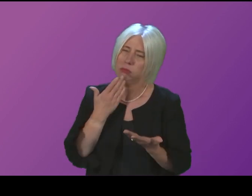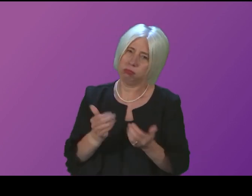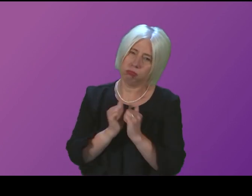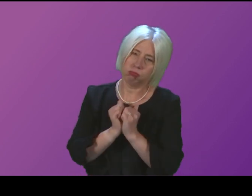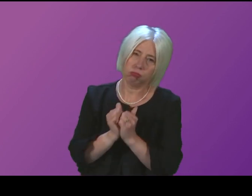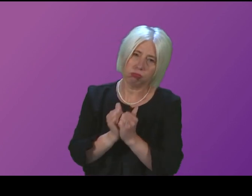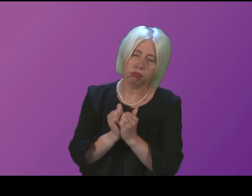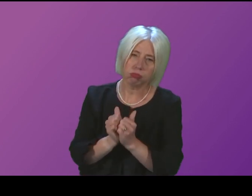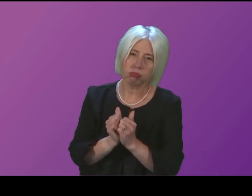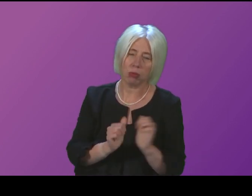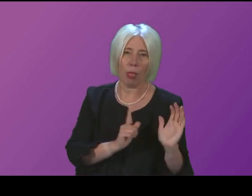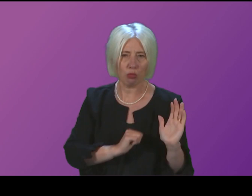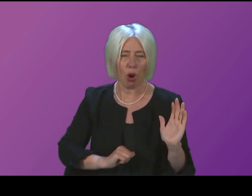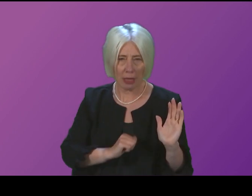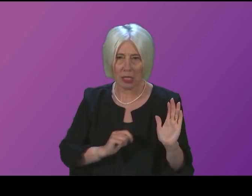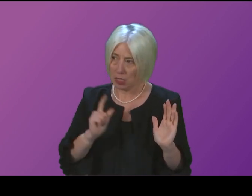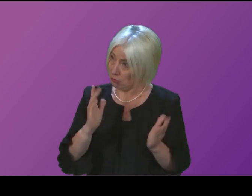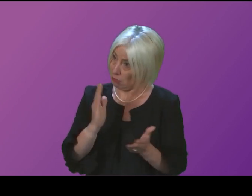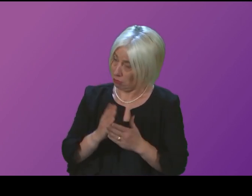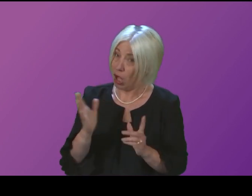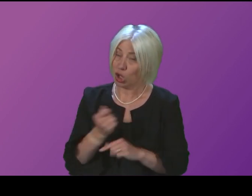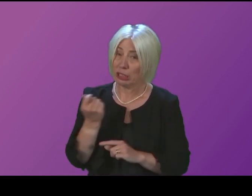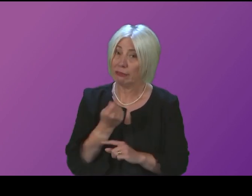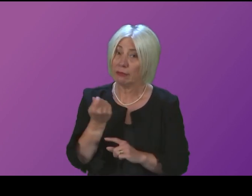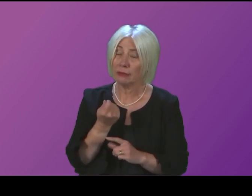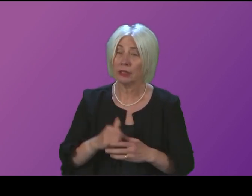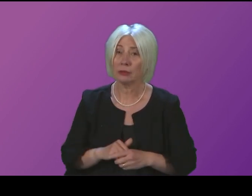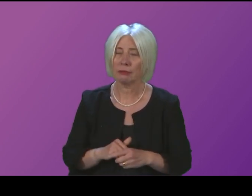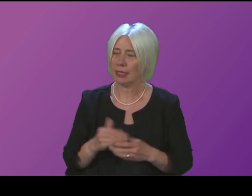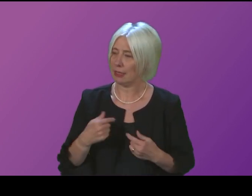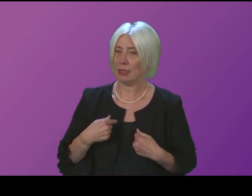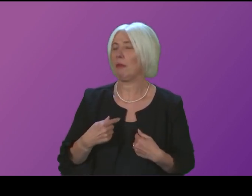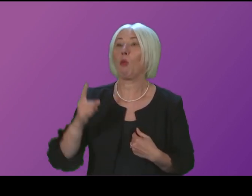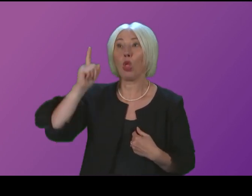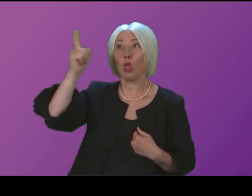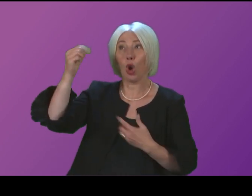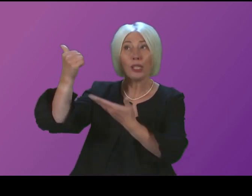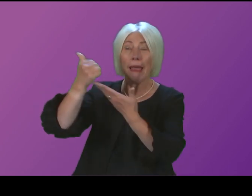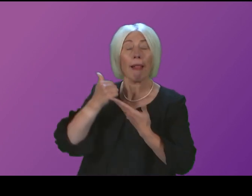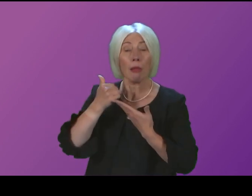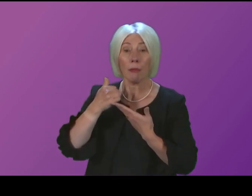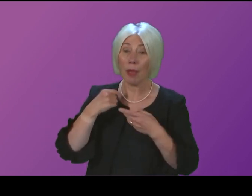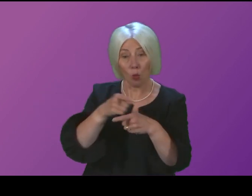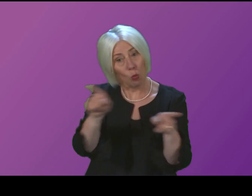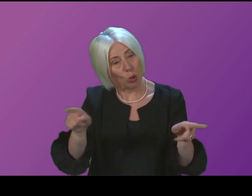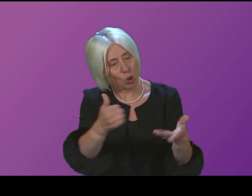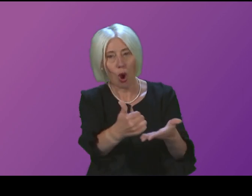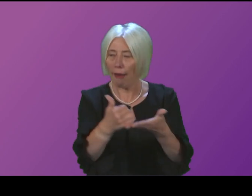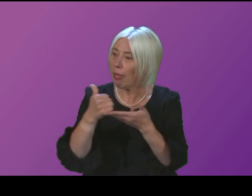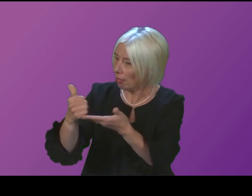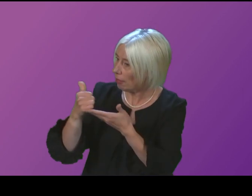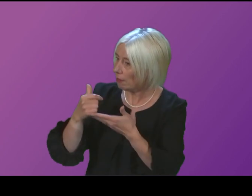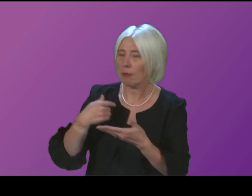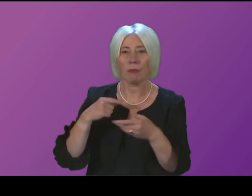a promise most faithfully fulfilled, I am determined with God's help and with yours to